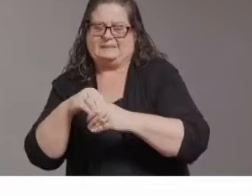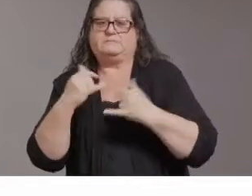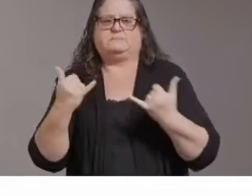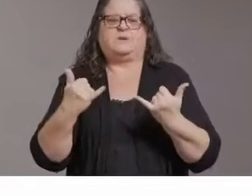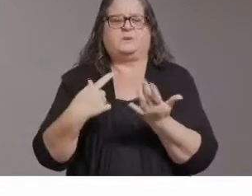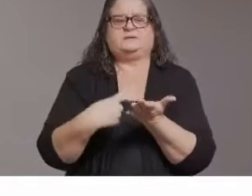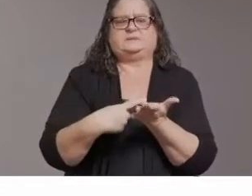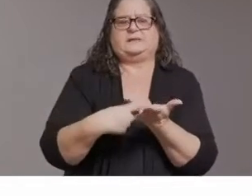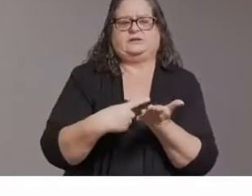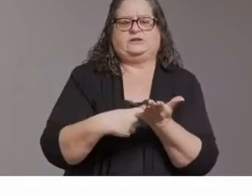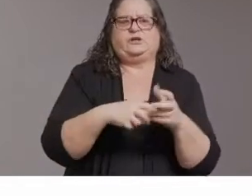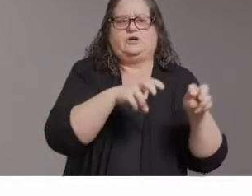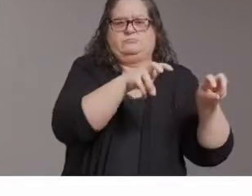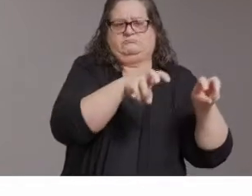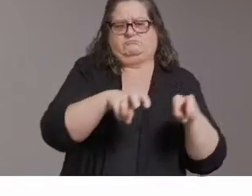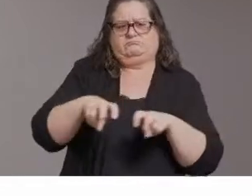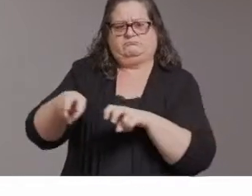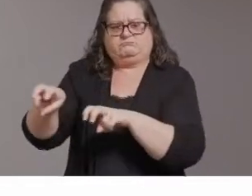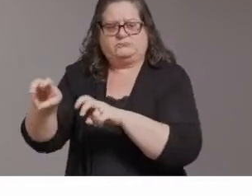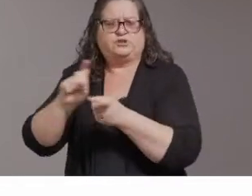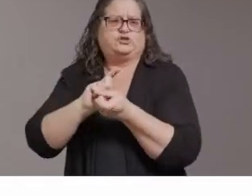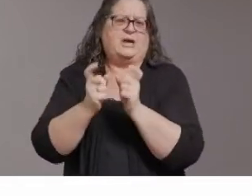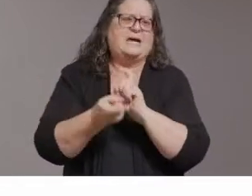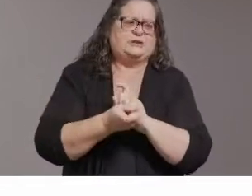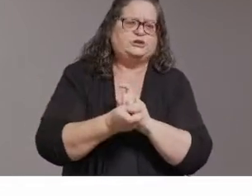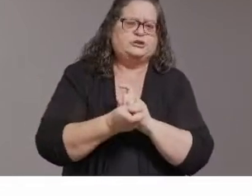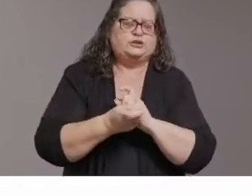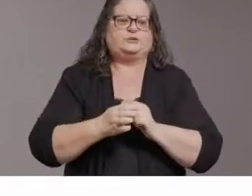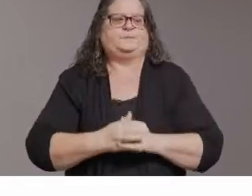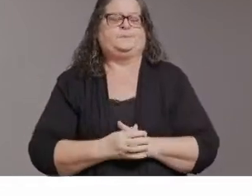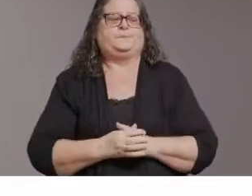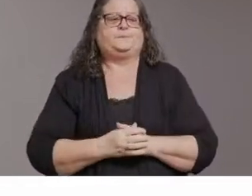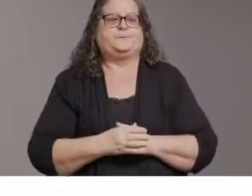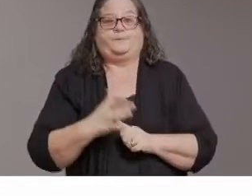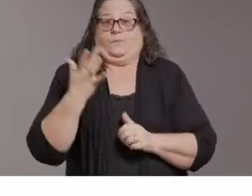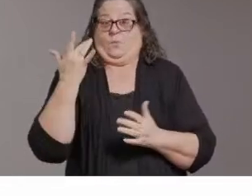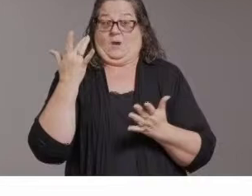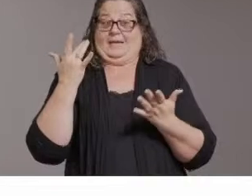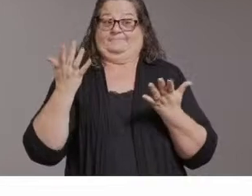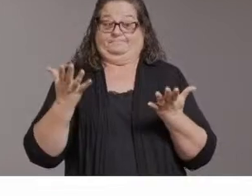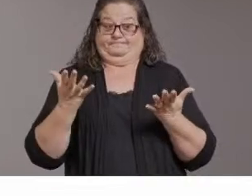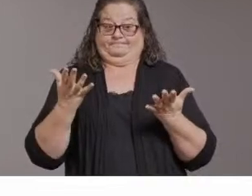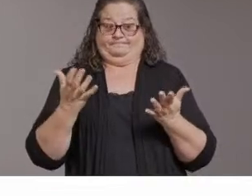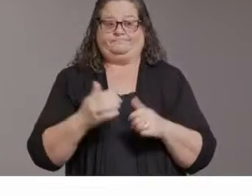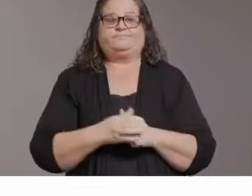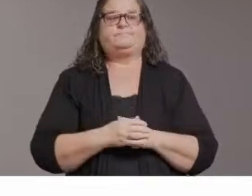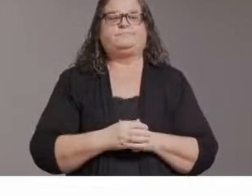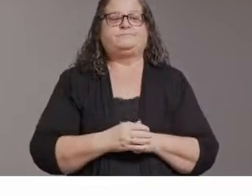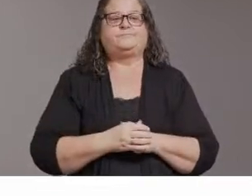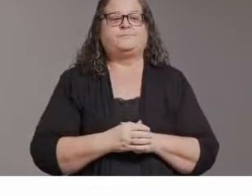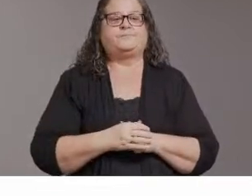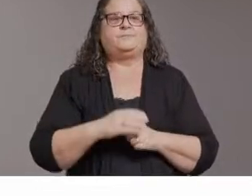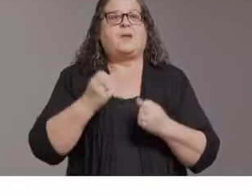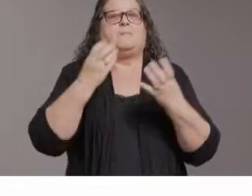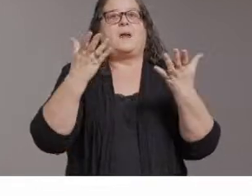transitions because I know that there's been a lot of them. So on April 5th,